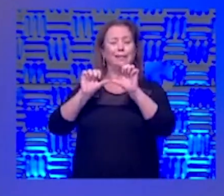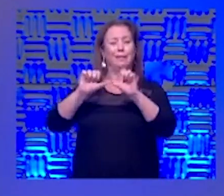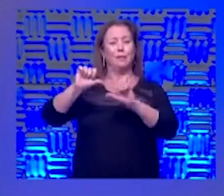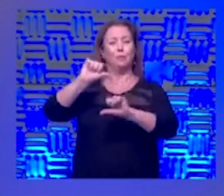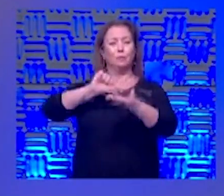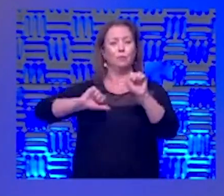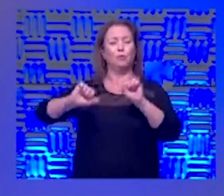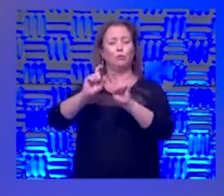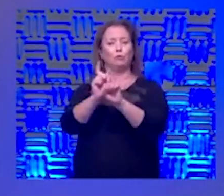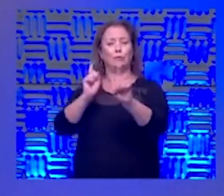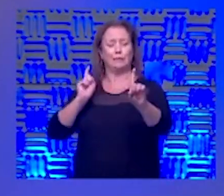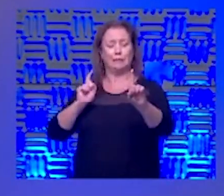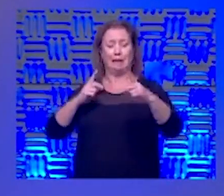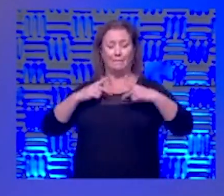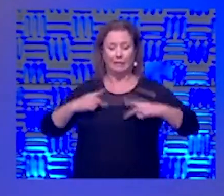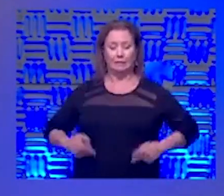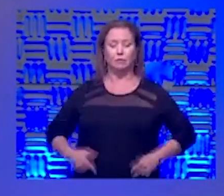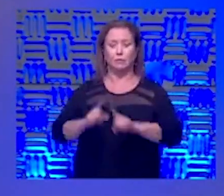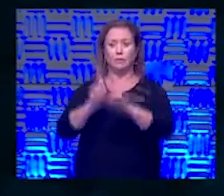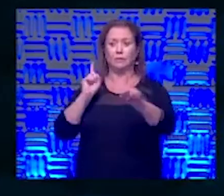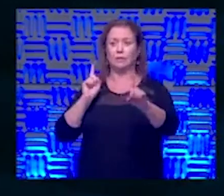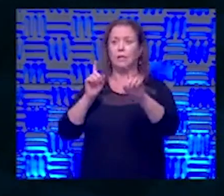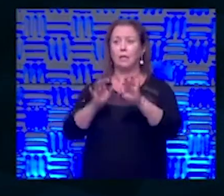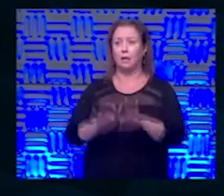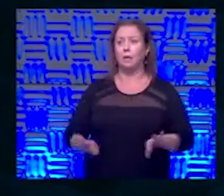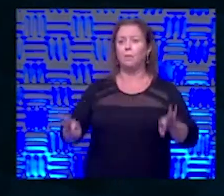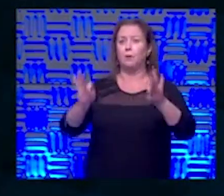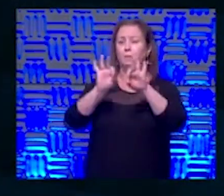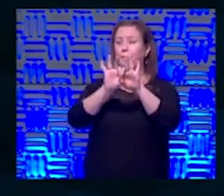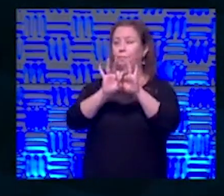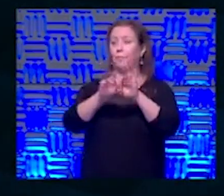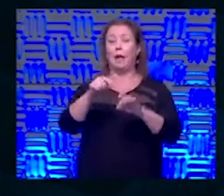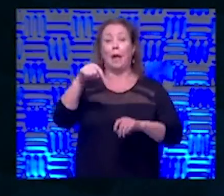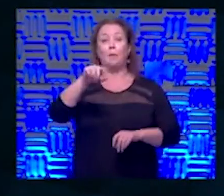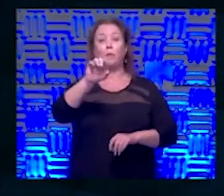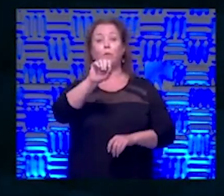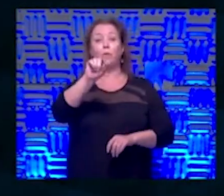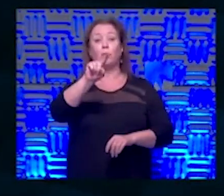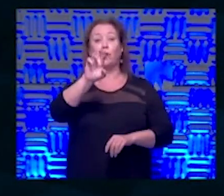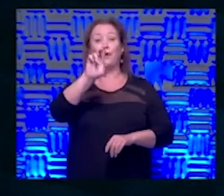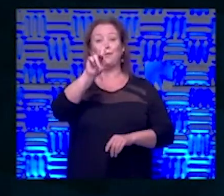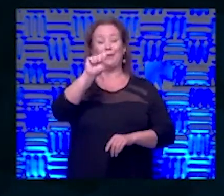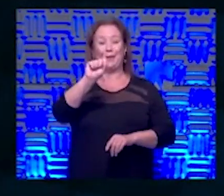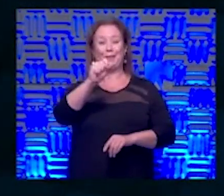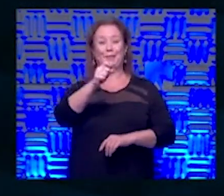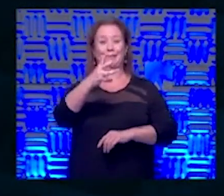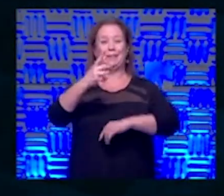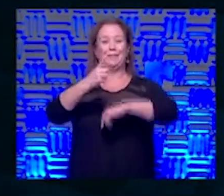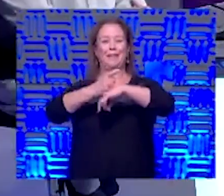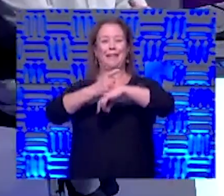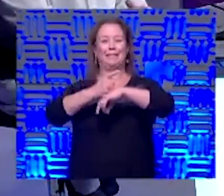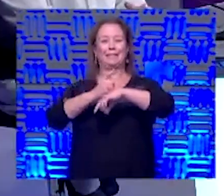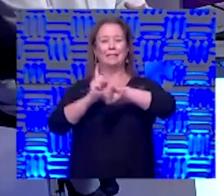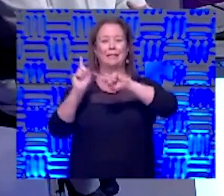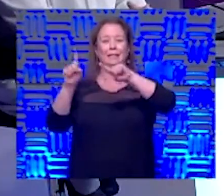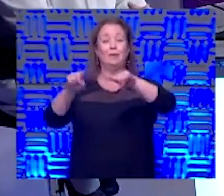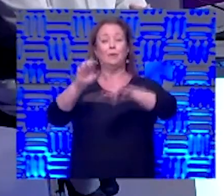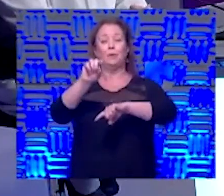physically distance, that will be important. I'm headed down to the Ozarks this weekend for a couple of days, and